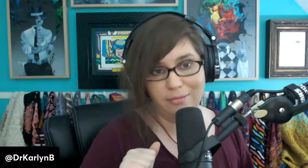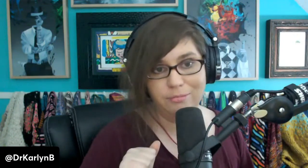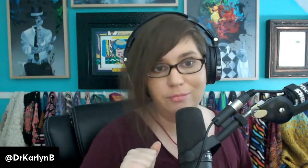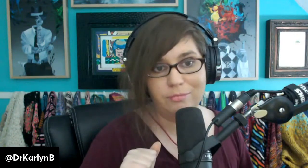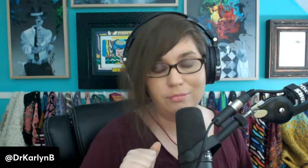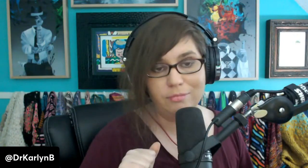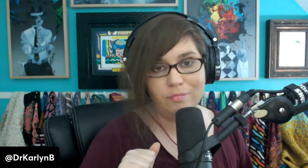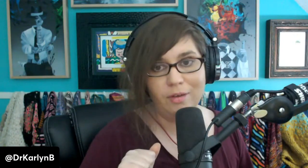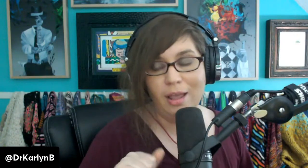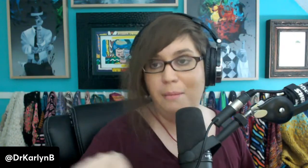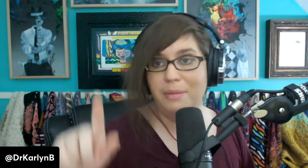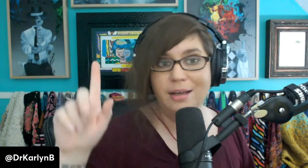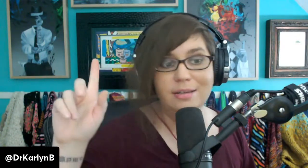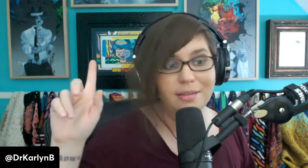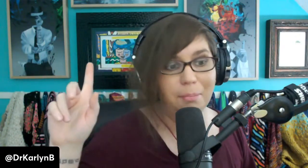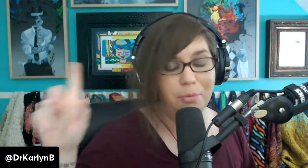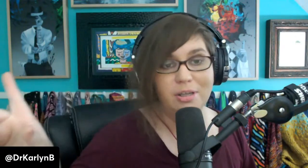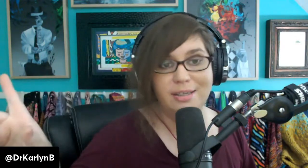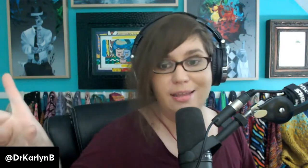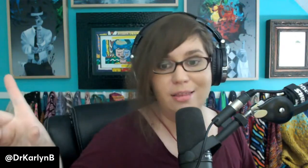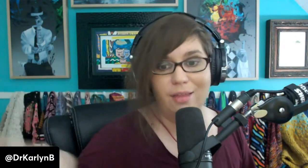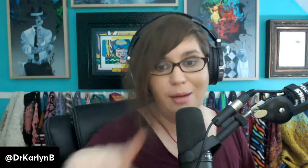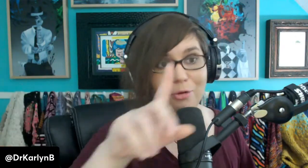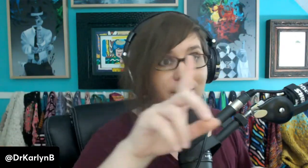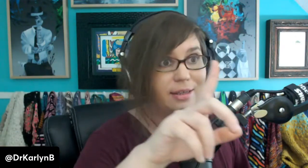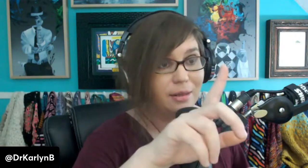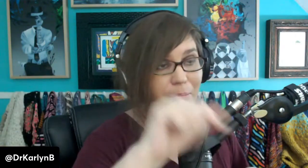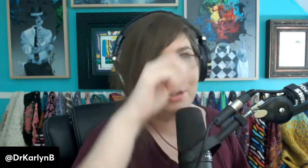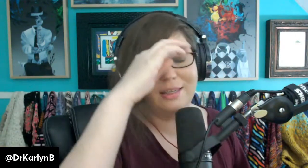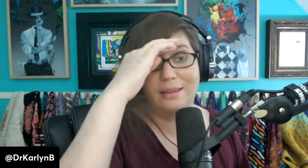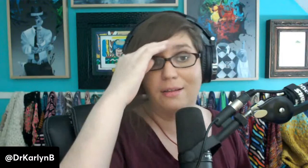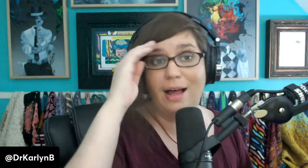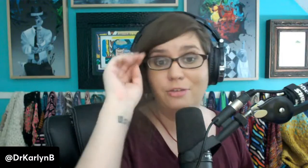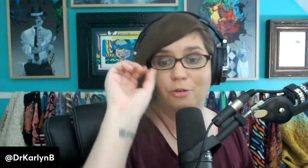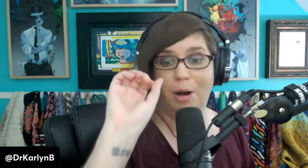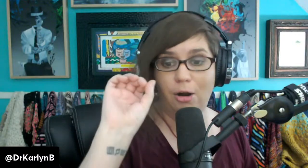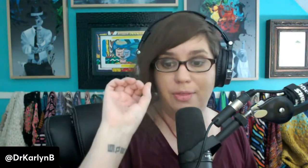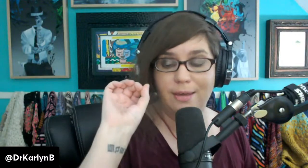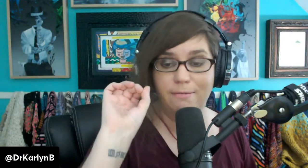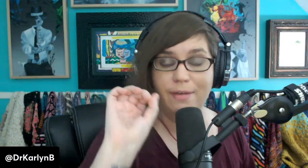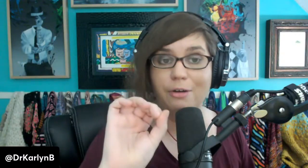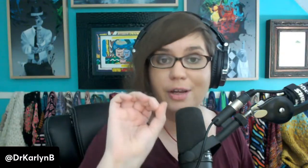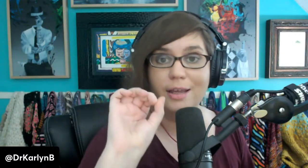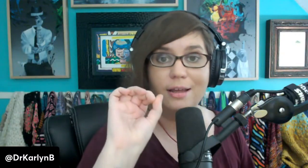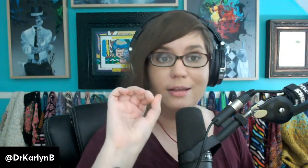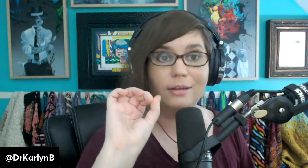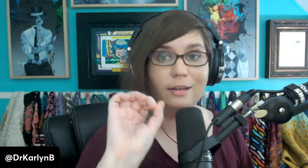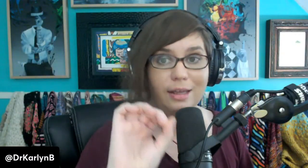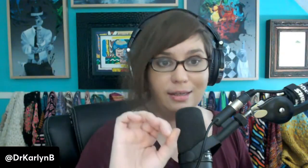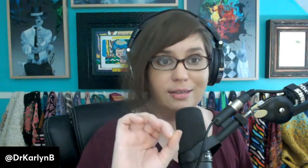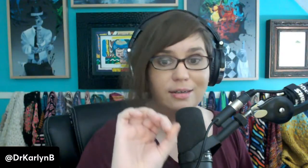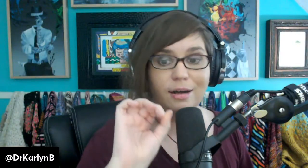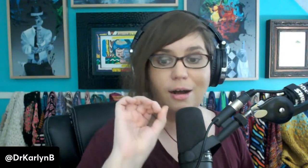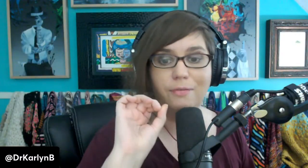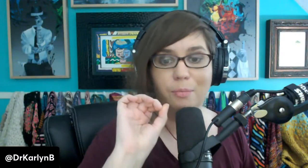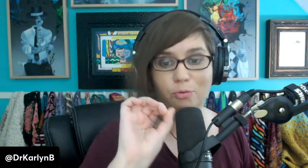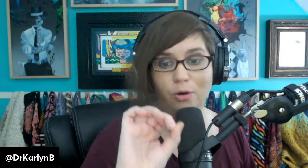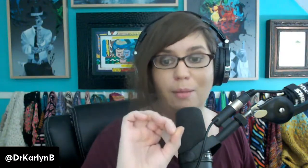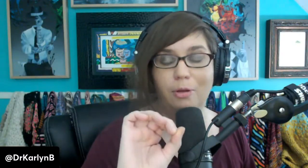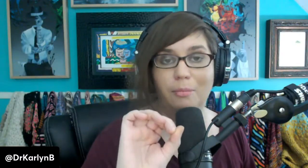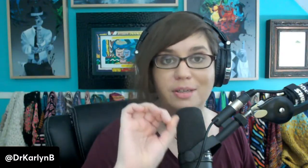anything, because the books in the libraries and the books in the classroom are the very least